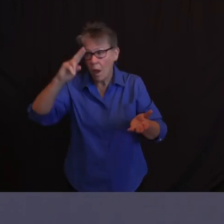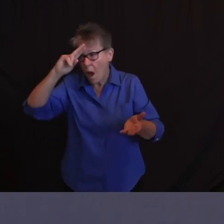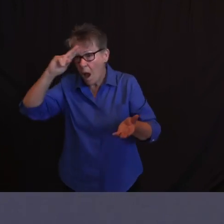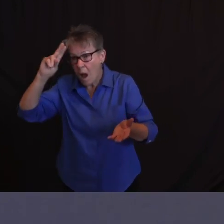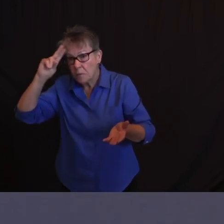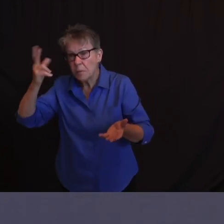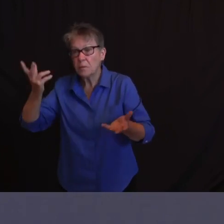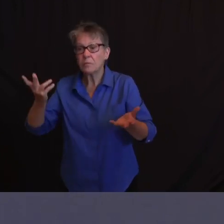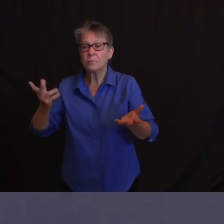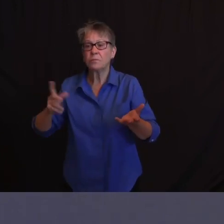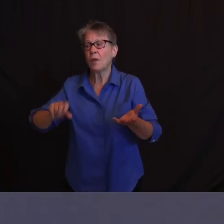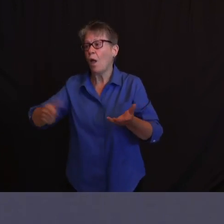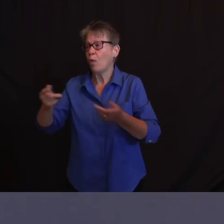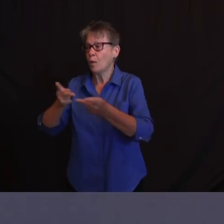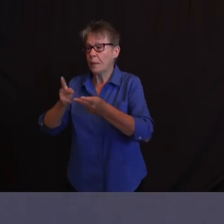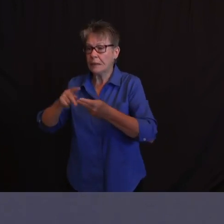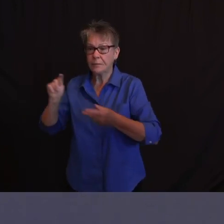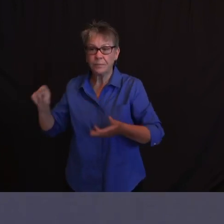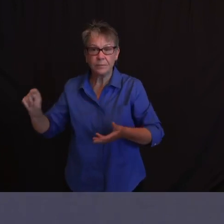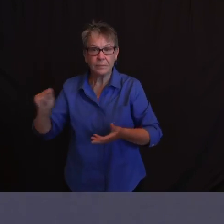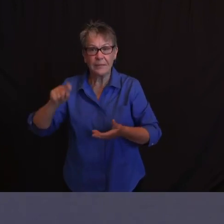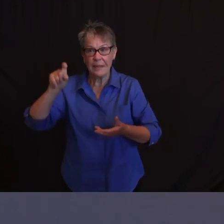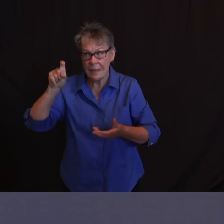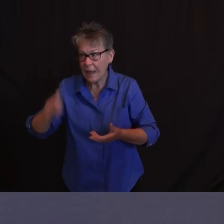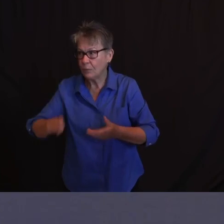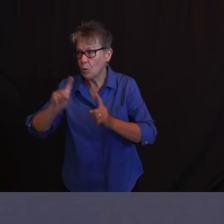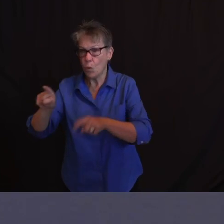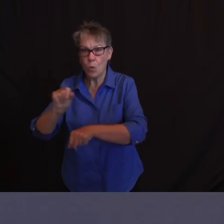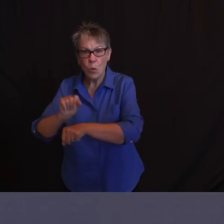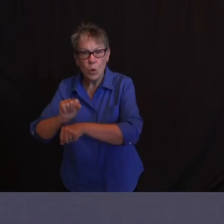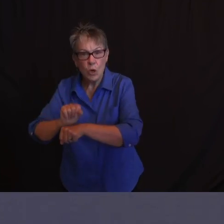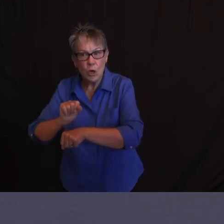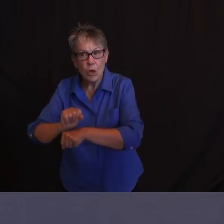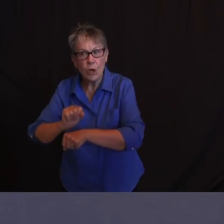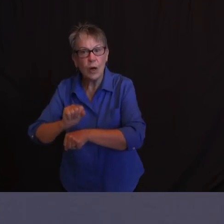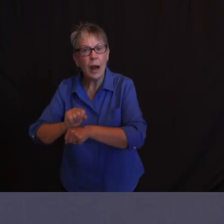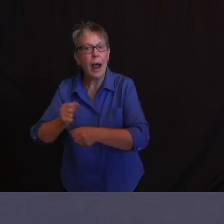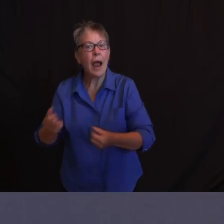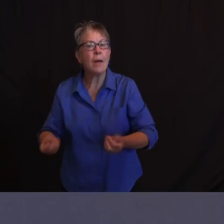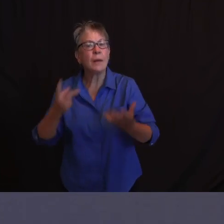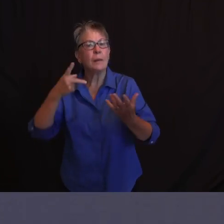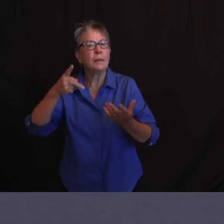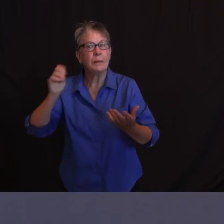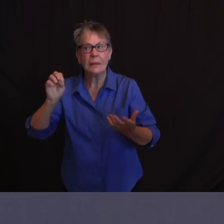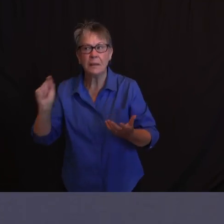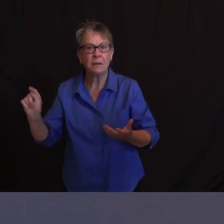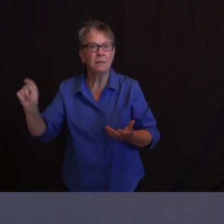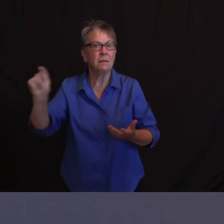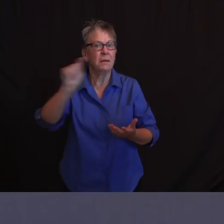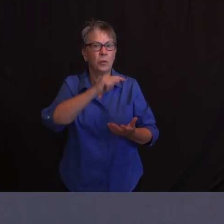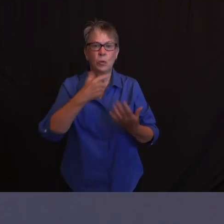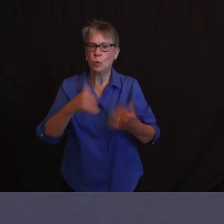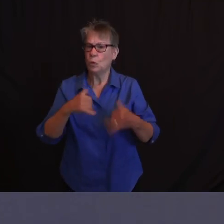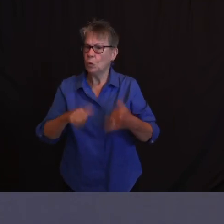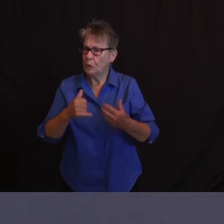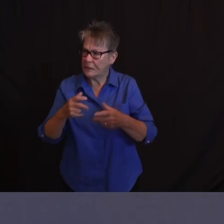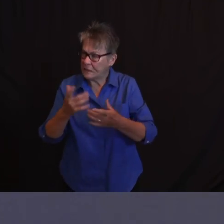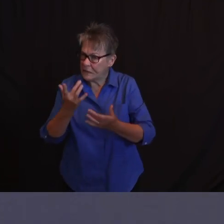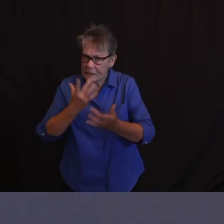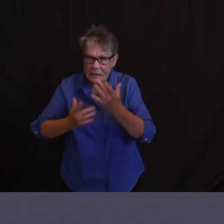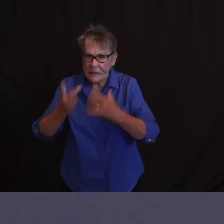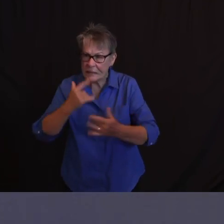essential place of work. But I would describe this, and again, we've scrapped it together, I think, better than any American